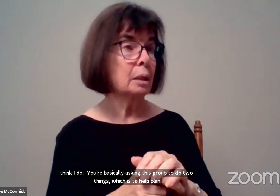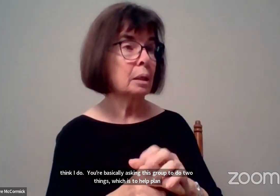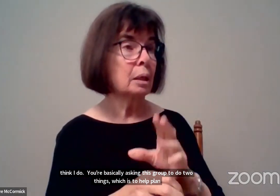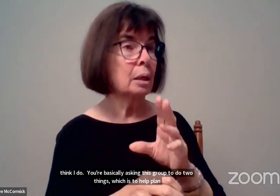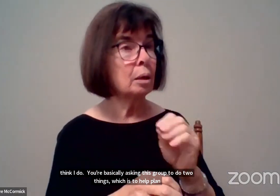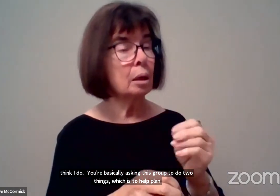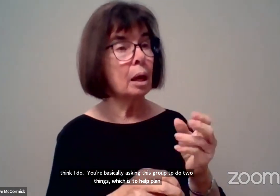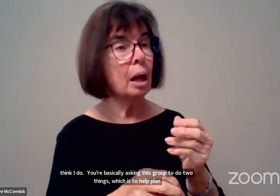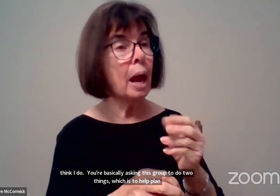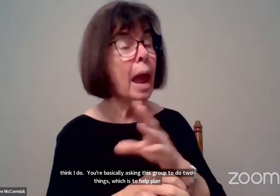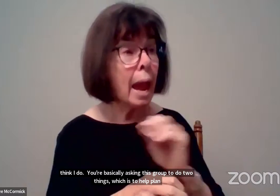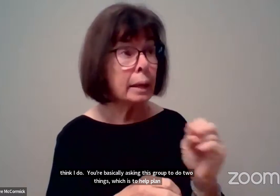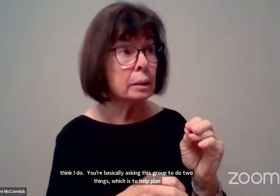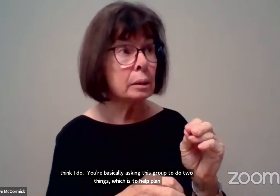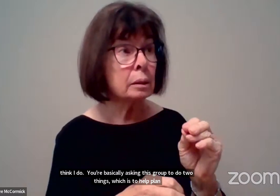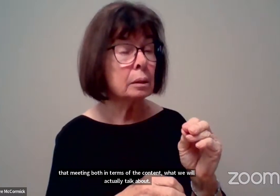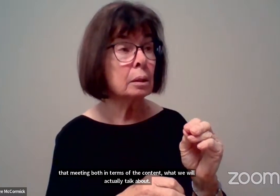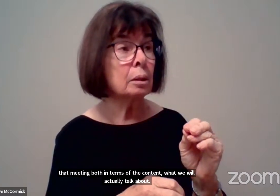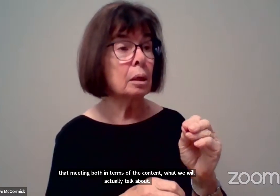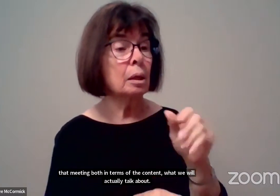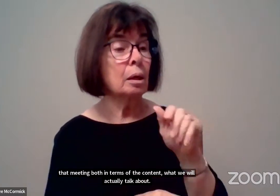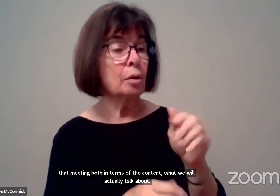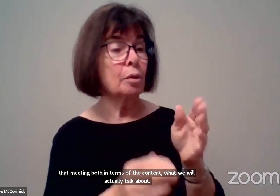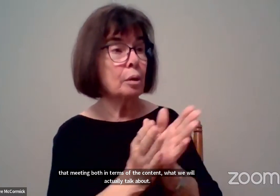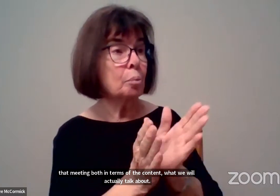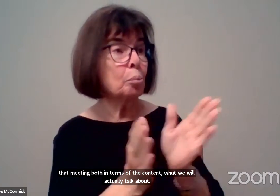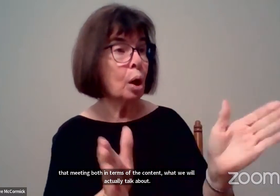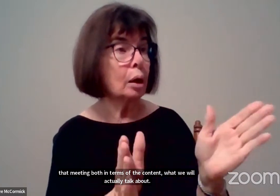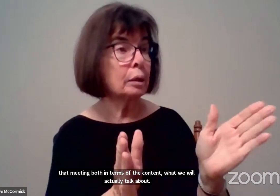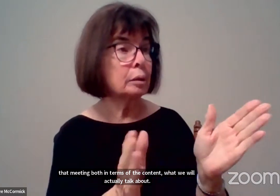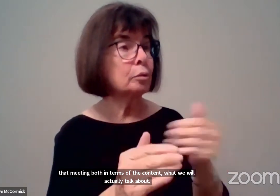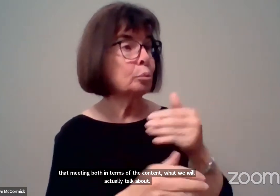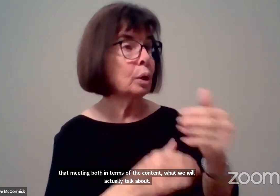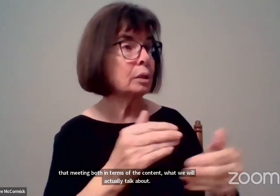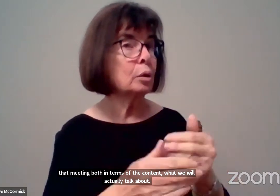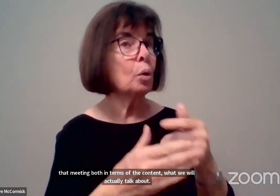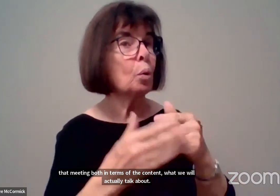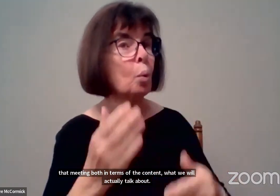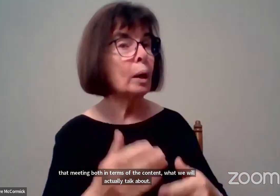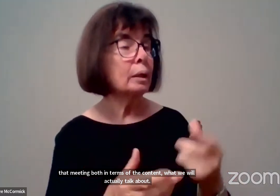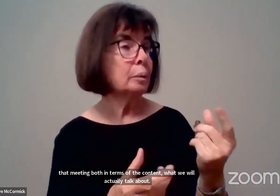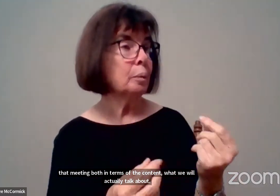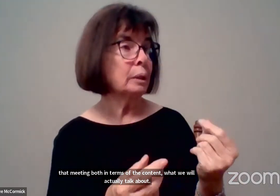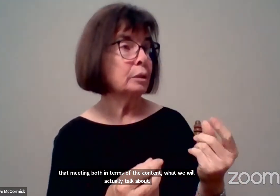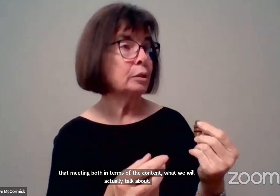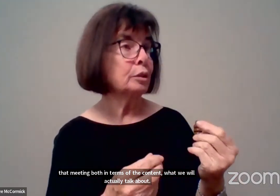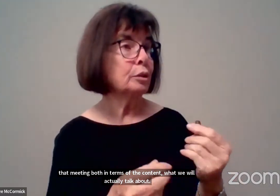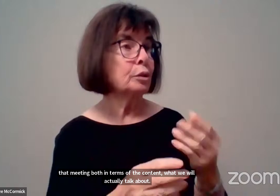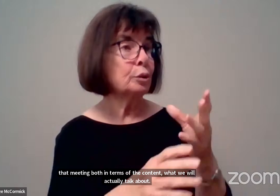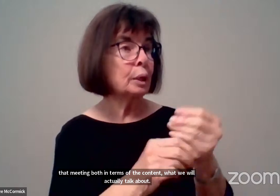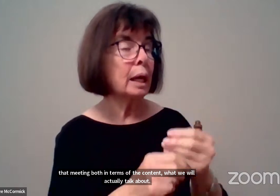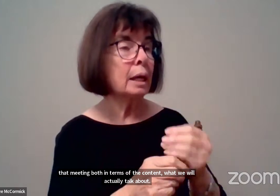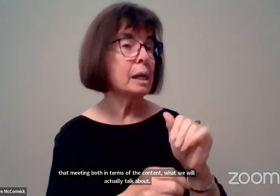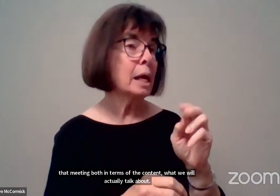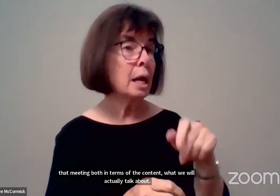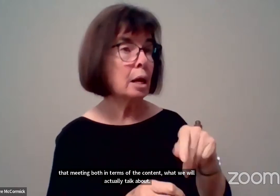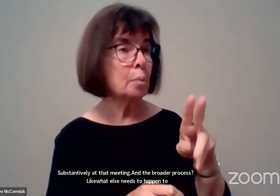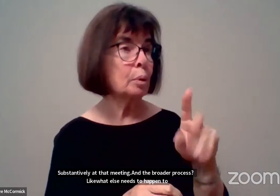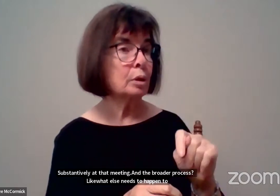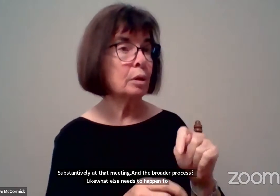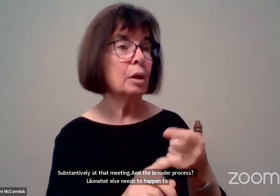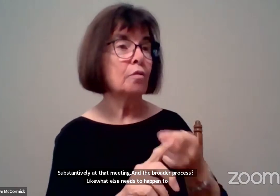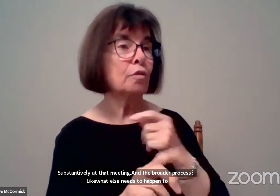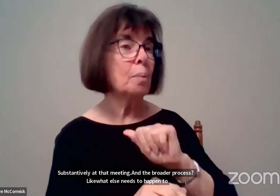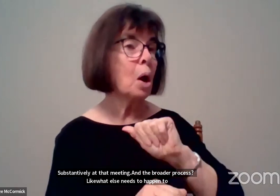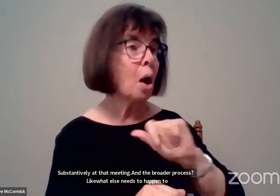at that meeting, and the broader process, like what else needs to happen to get input from other parts